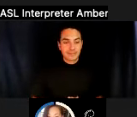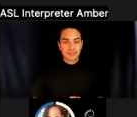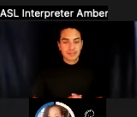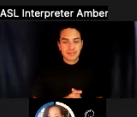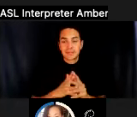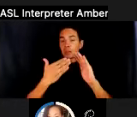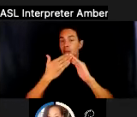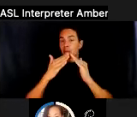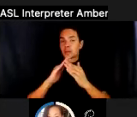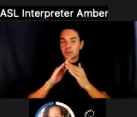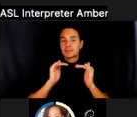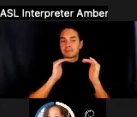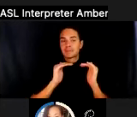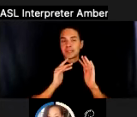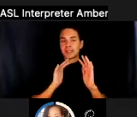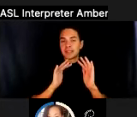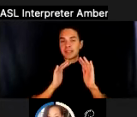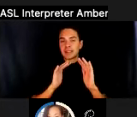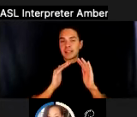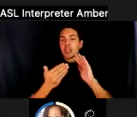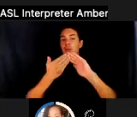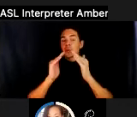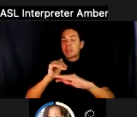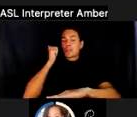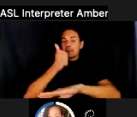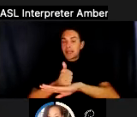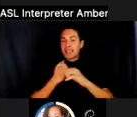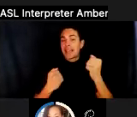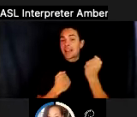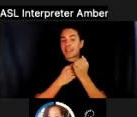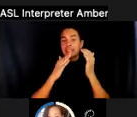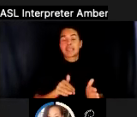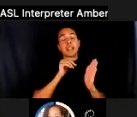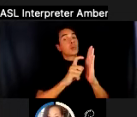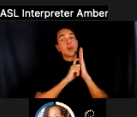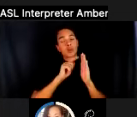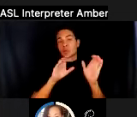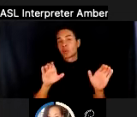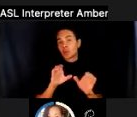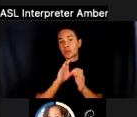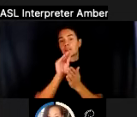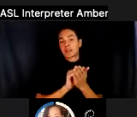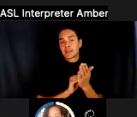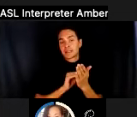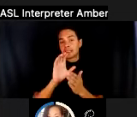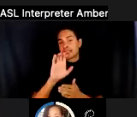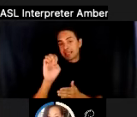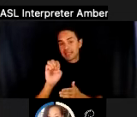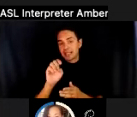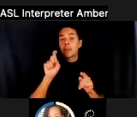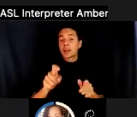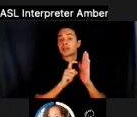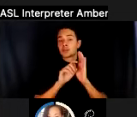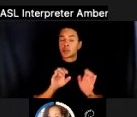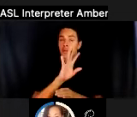Community-based advocates, however, are not required to complete case notes, and they must complete a 40-hour sexual